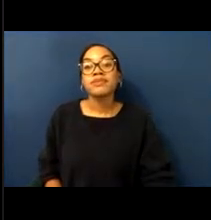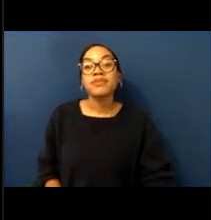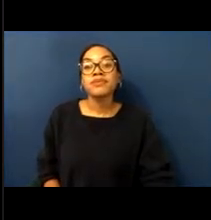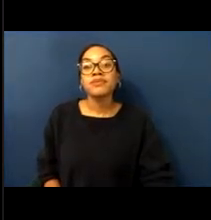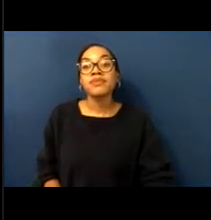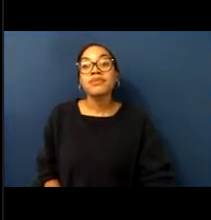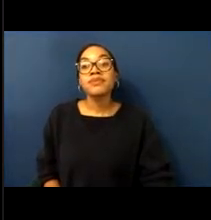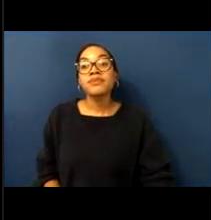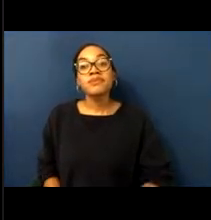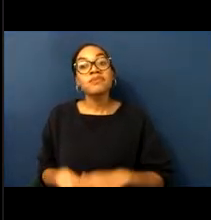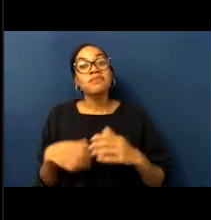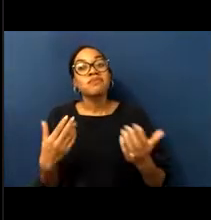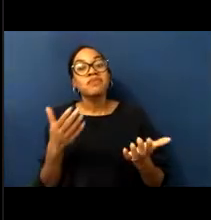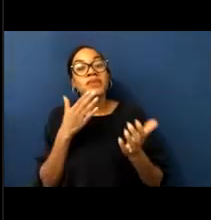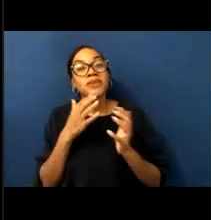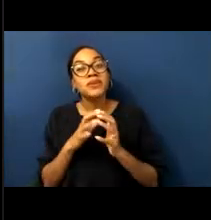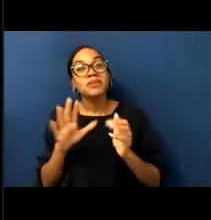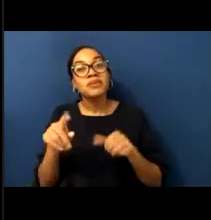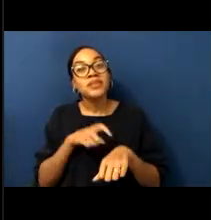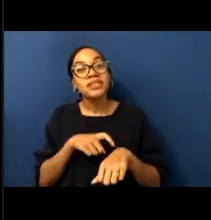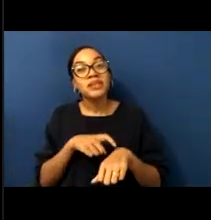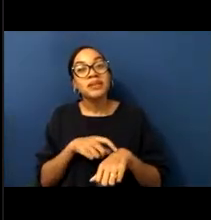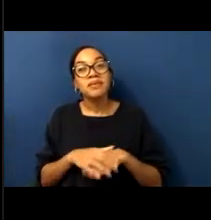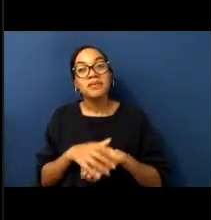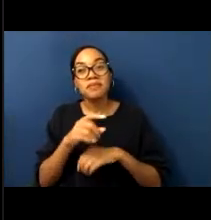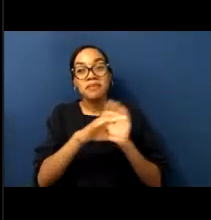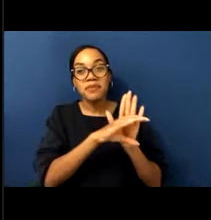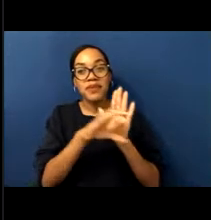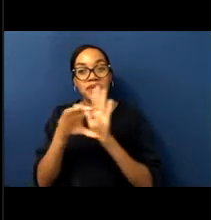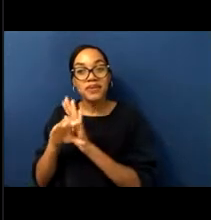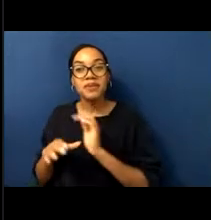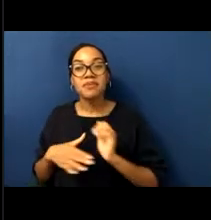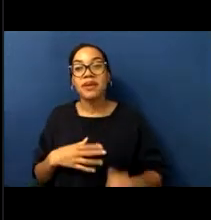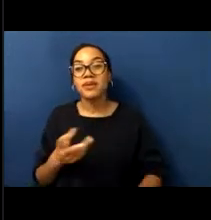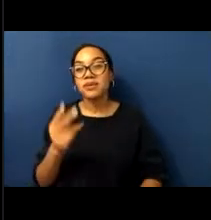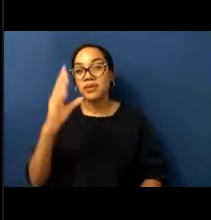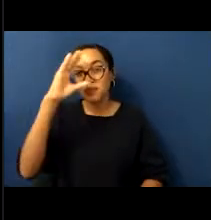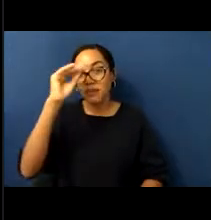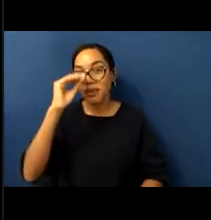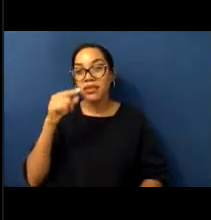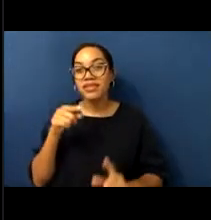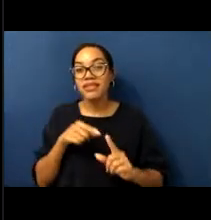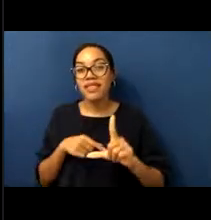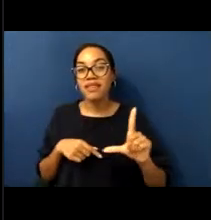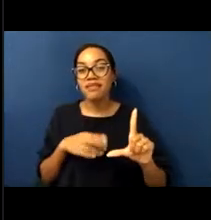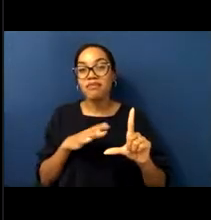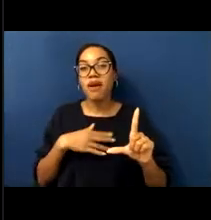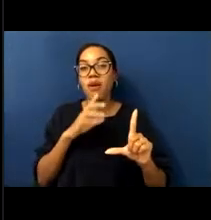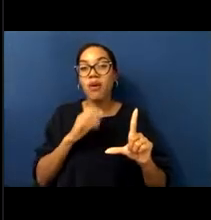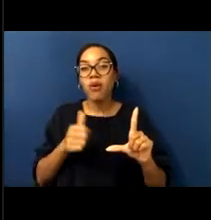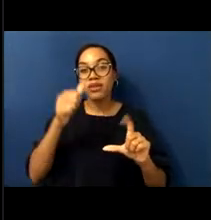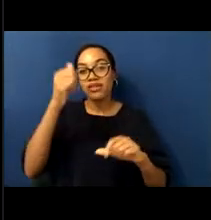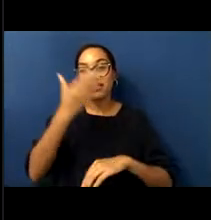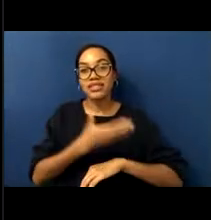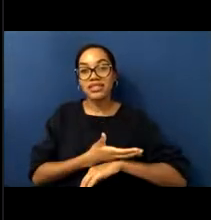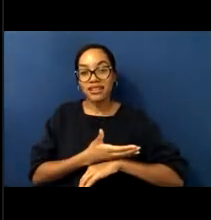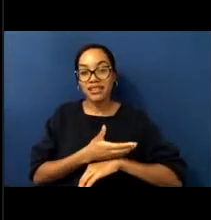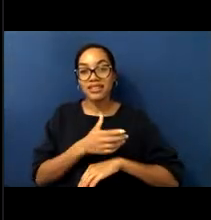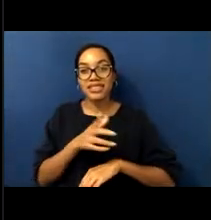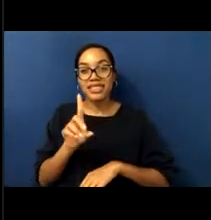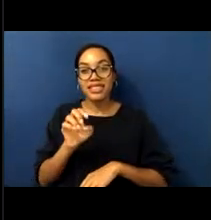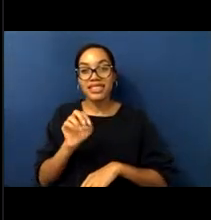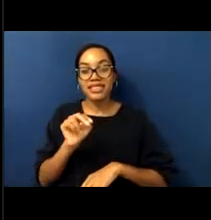And I want to thank you very much for your time. These are pictures of my two boys. On the left is my older son, Dean. This is when he's now almost 13, but